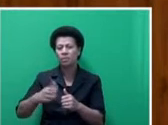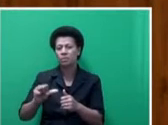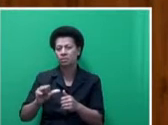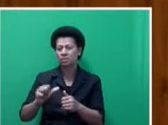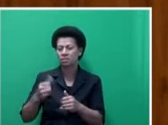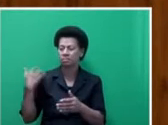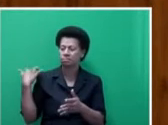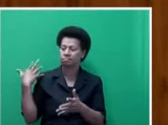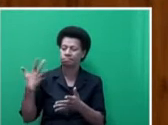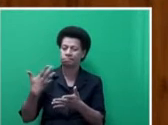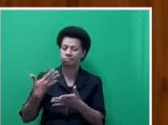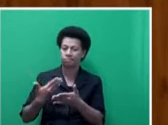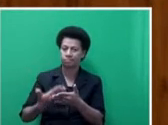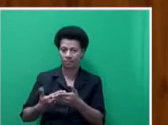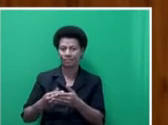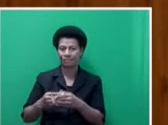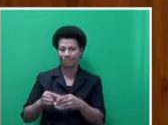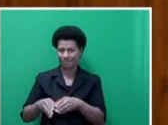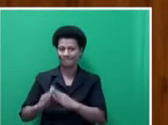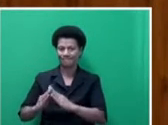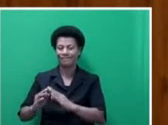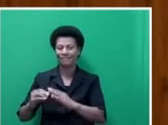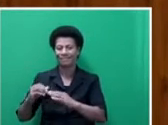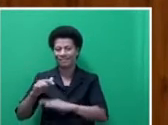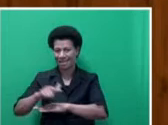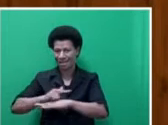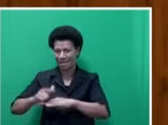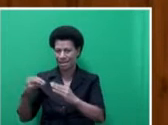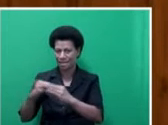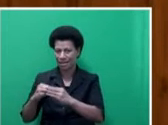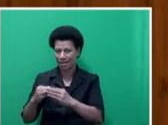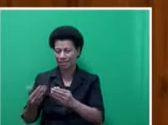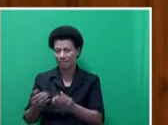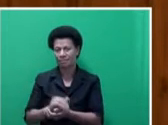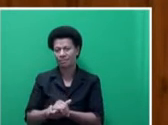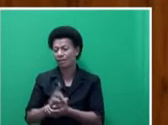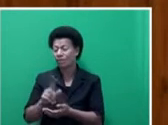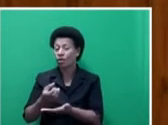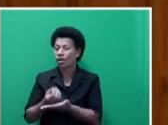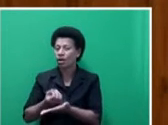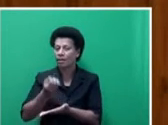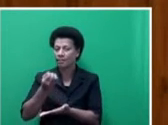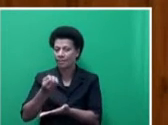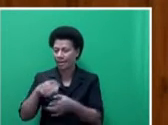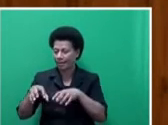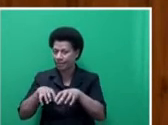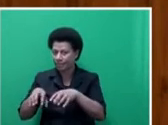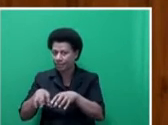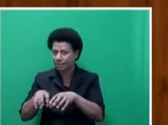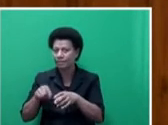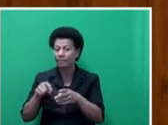that is currently under land bank. This government initiative is stimulating economic activities and utilization of